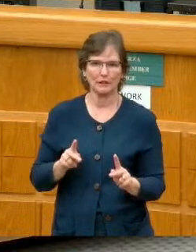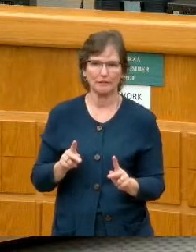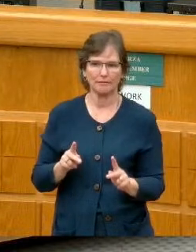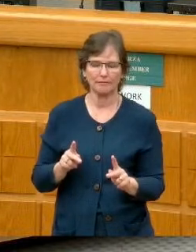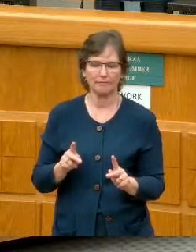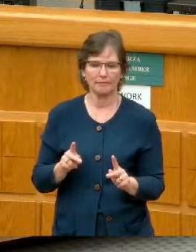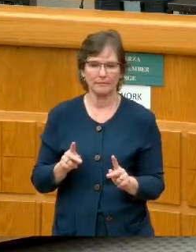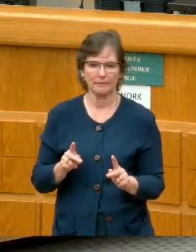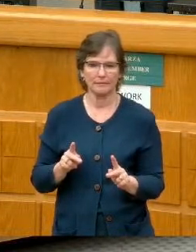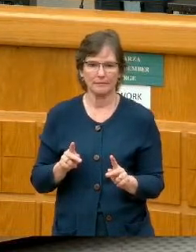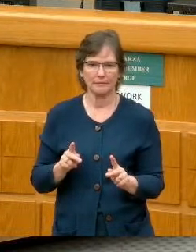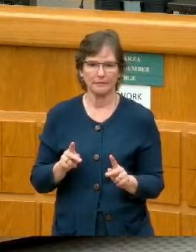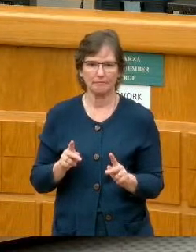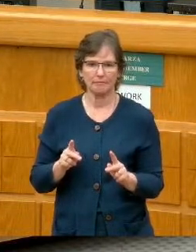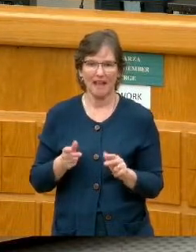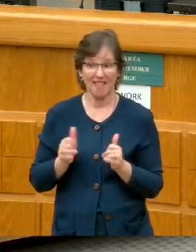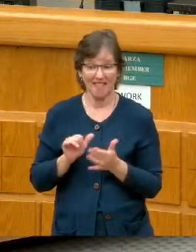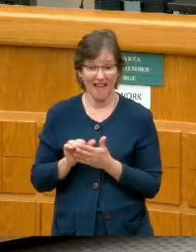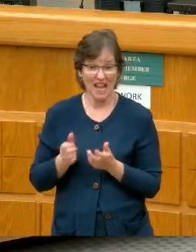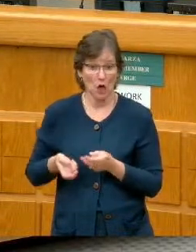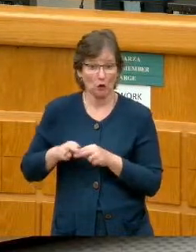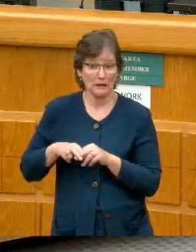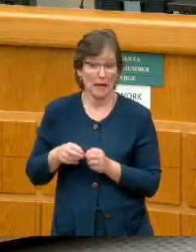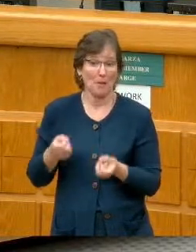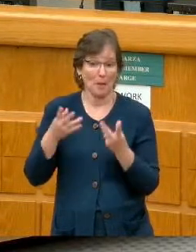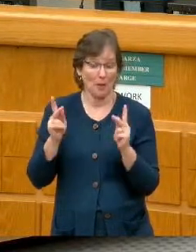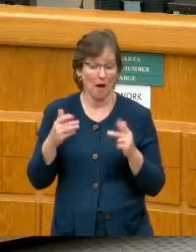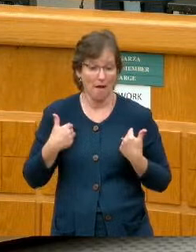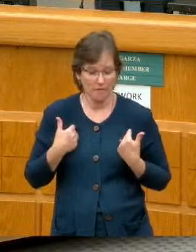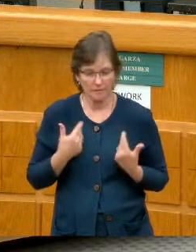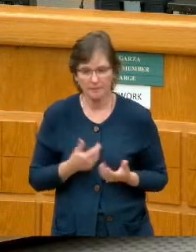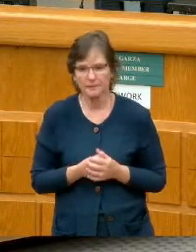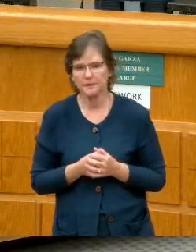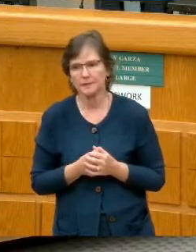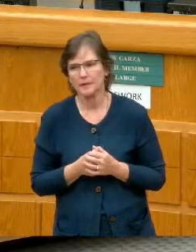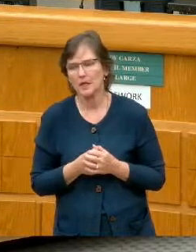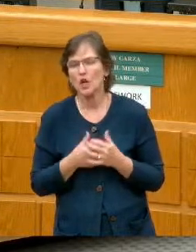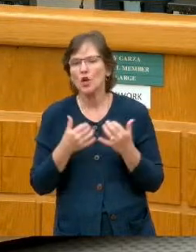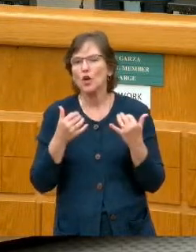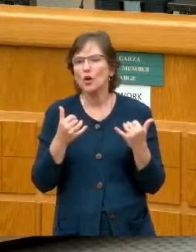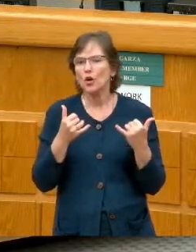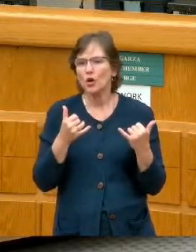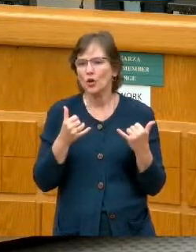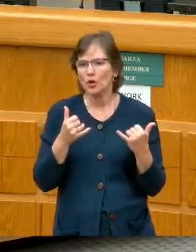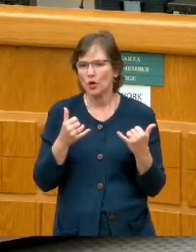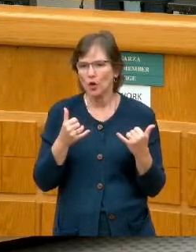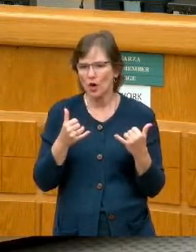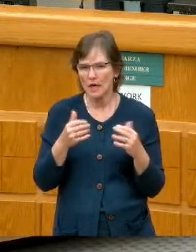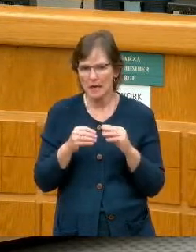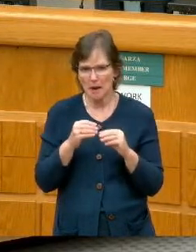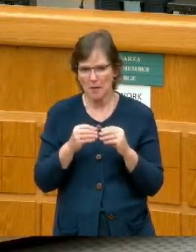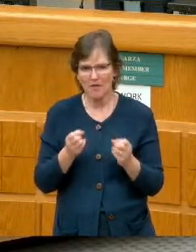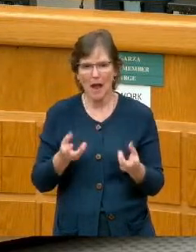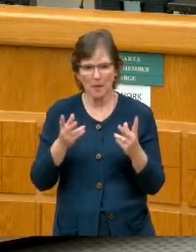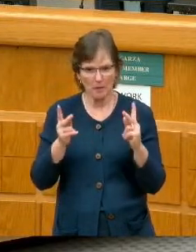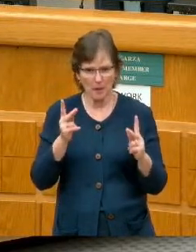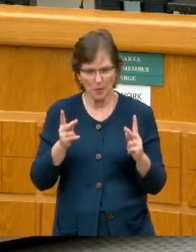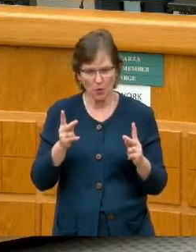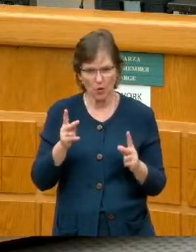The total cumulative number of confirmed cases in the Coastal Bend of COVID-19 stands right now at